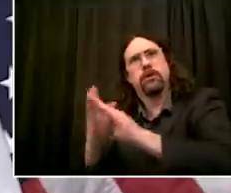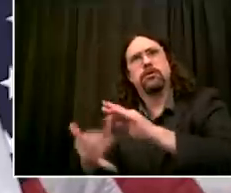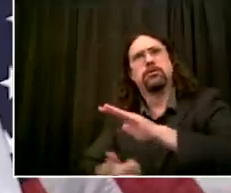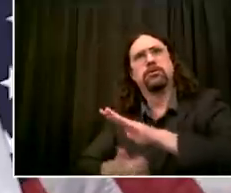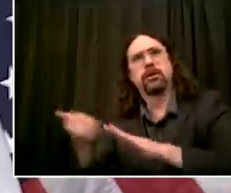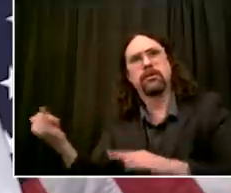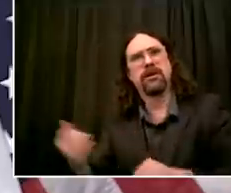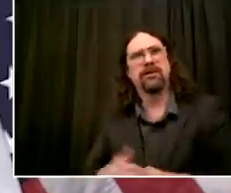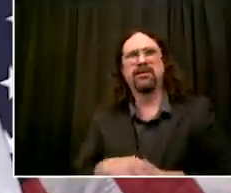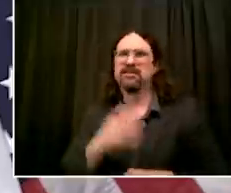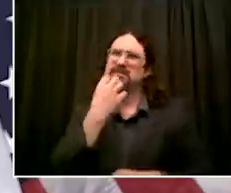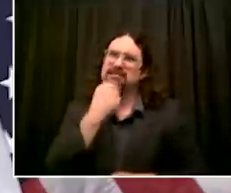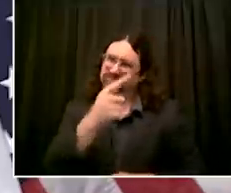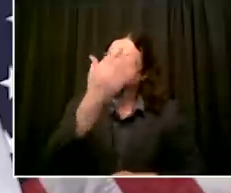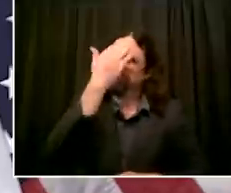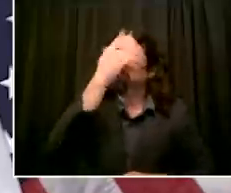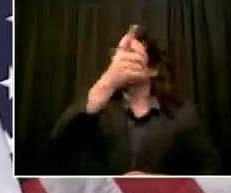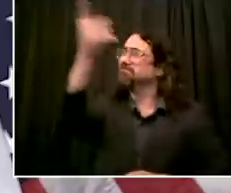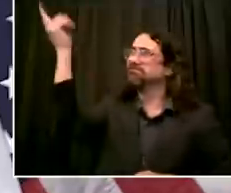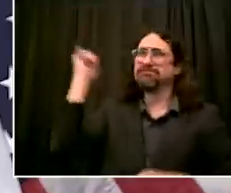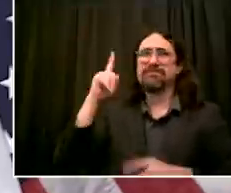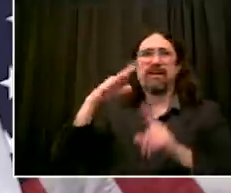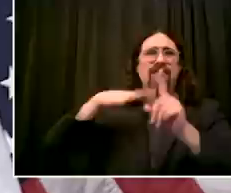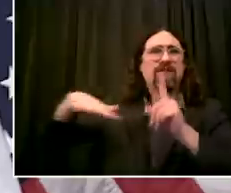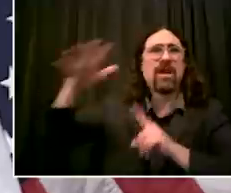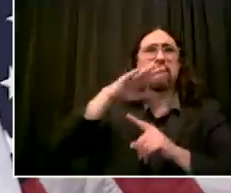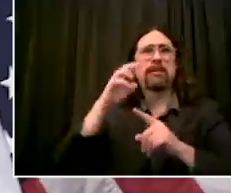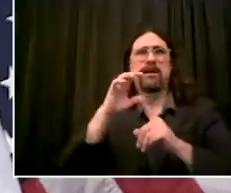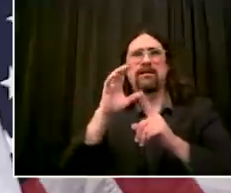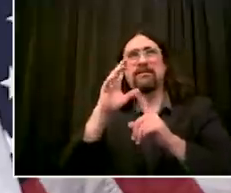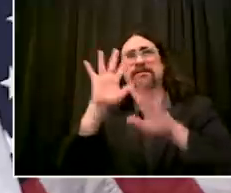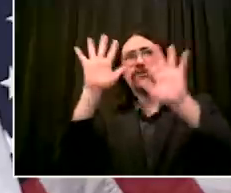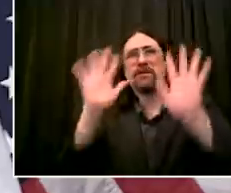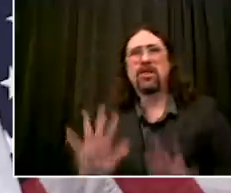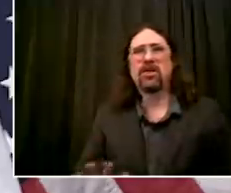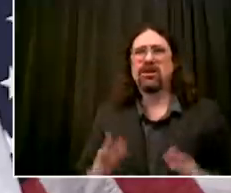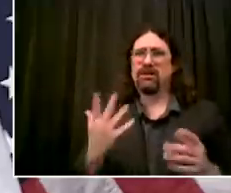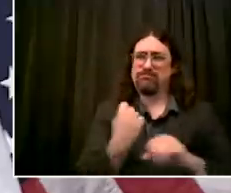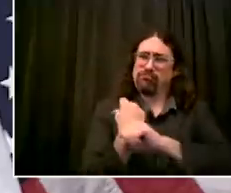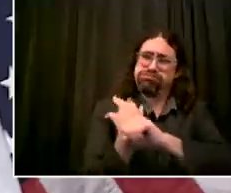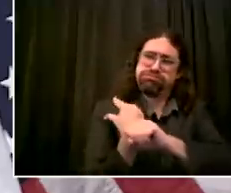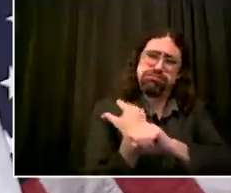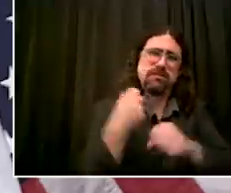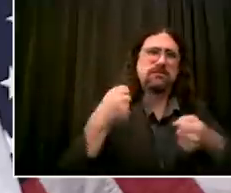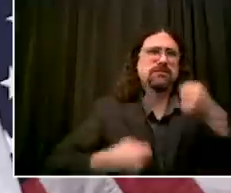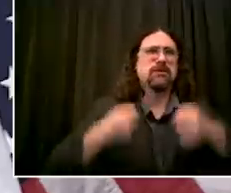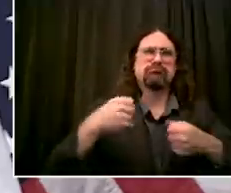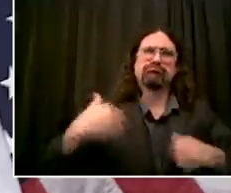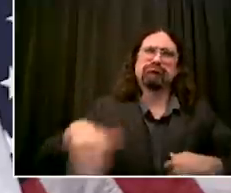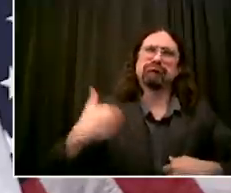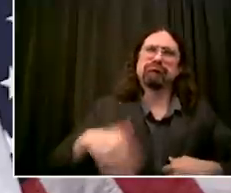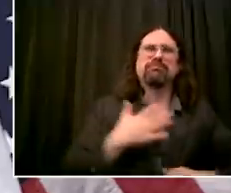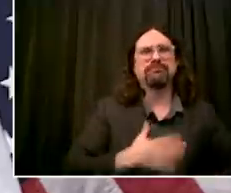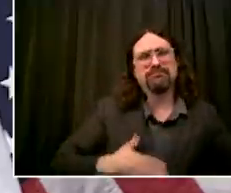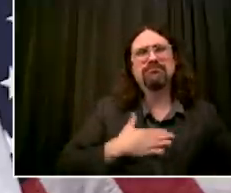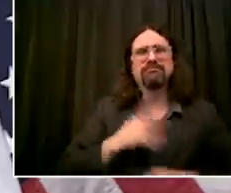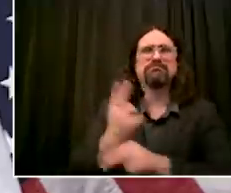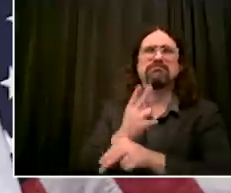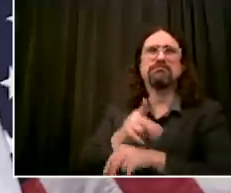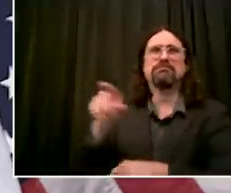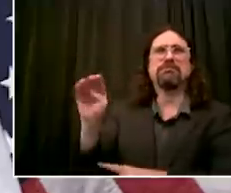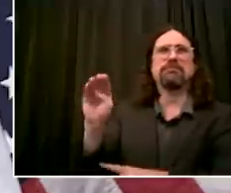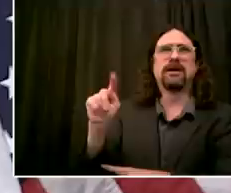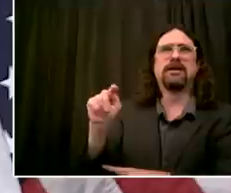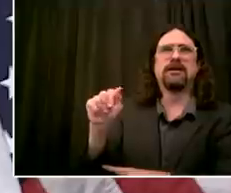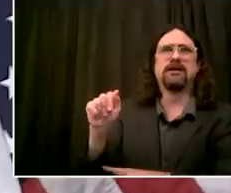know ridership went deeply down, 90% reduction at the height of the coronavirus crisis. But now people are going to be coming